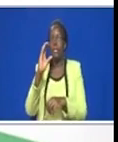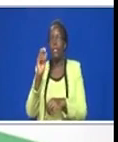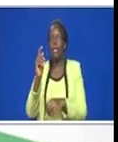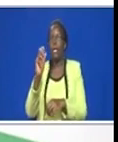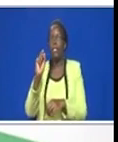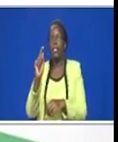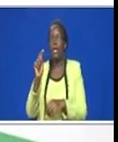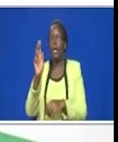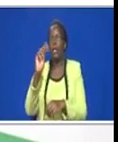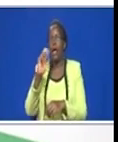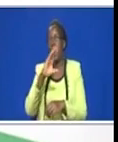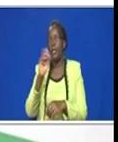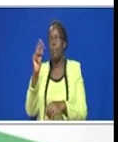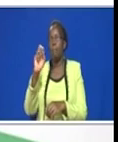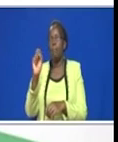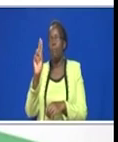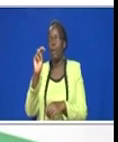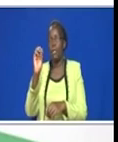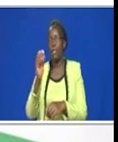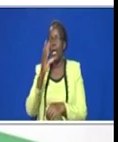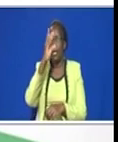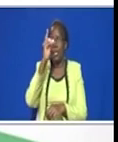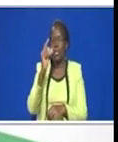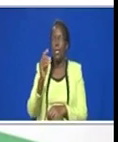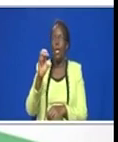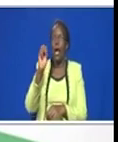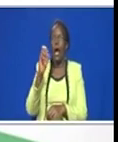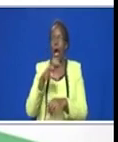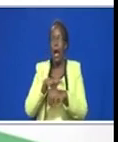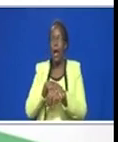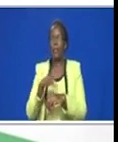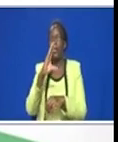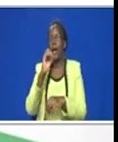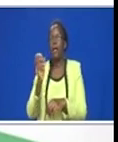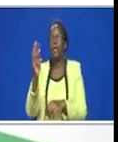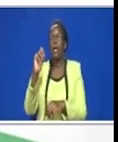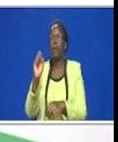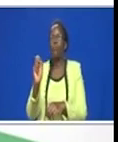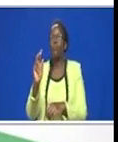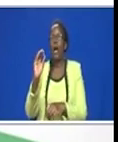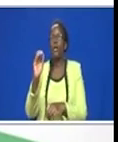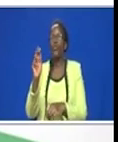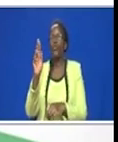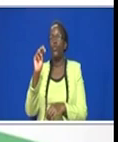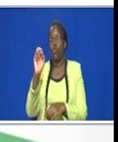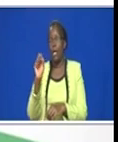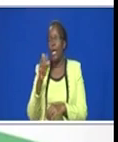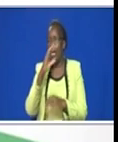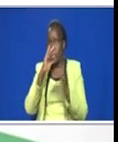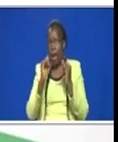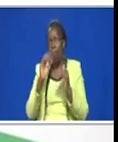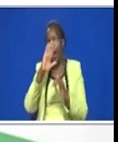Mars. Option D, Earth and Mars. So just by looking at the